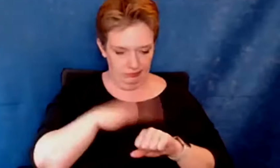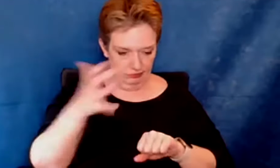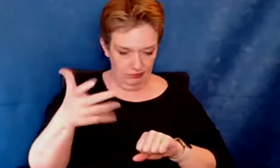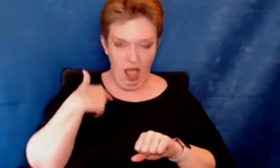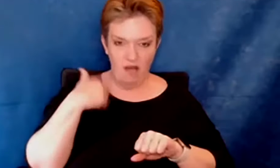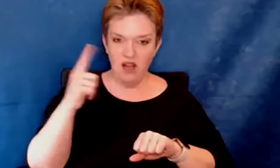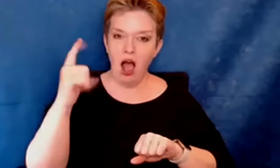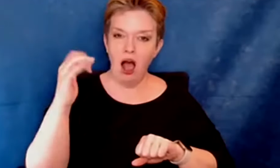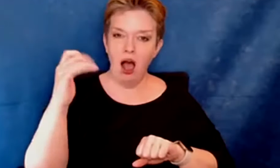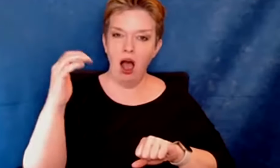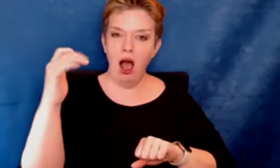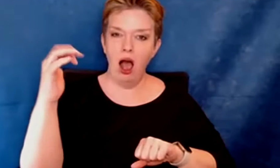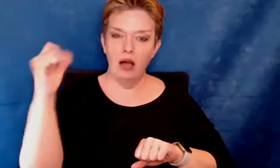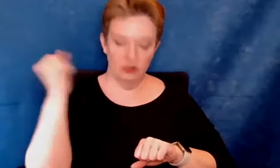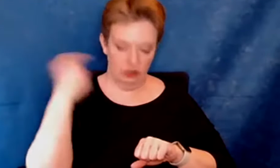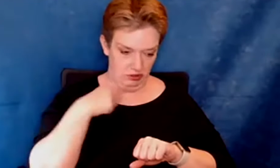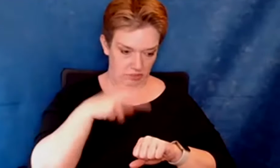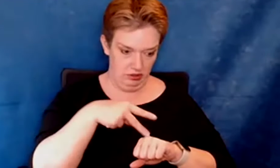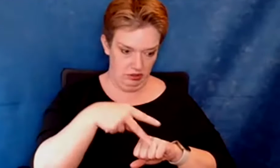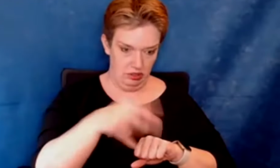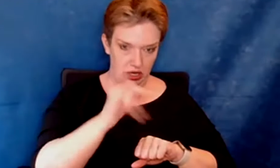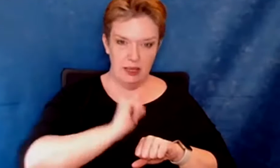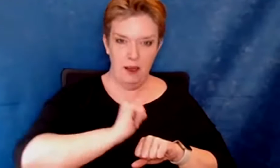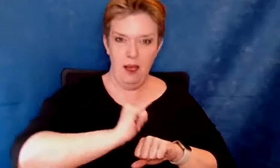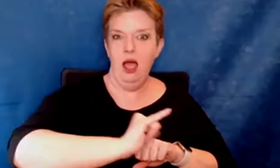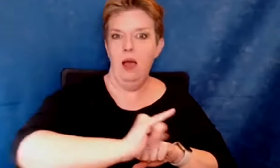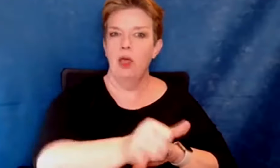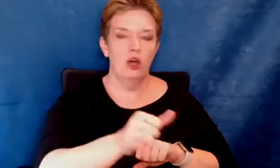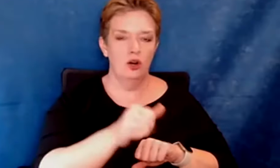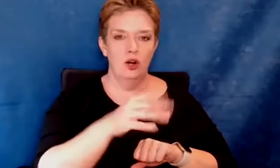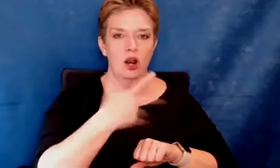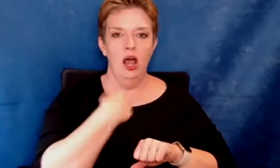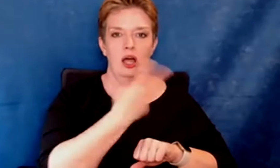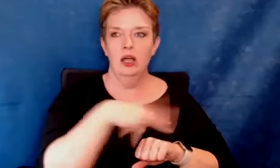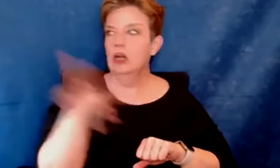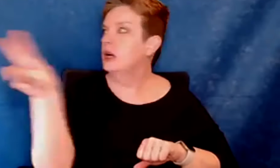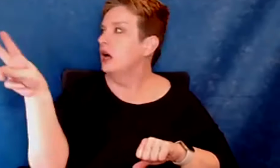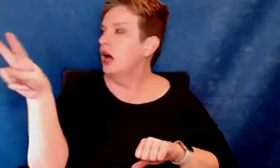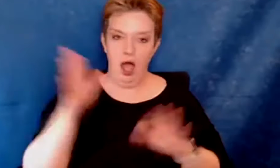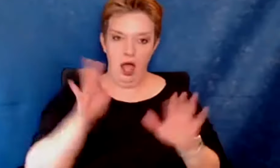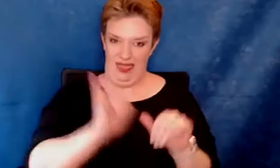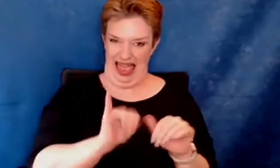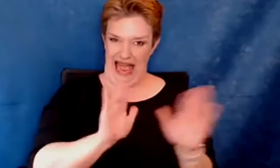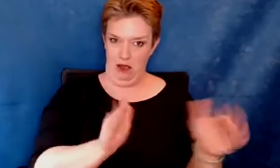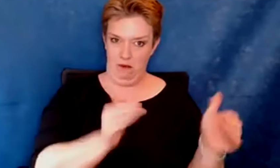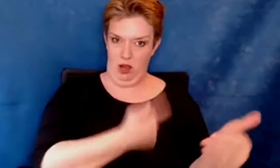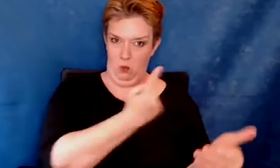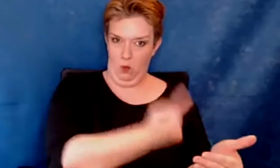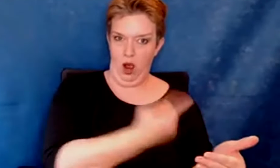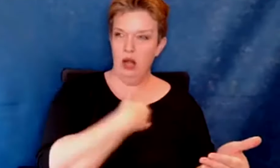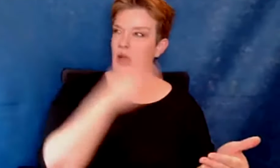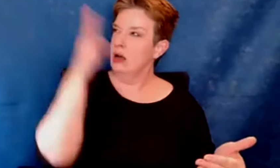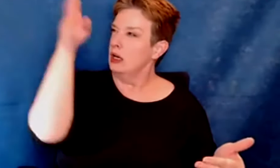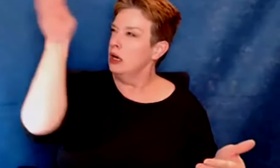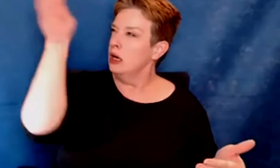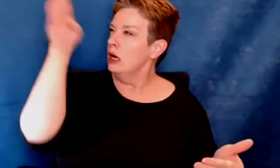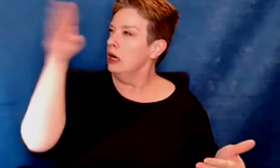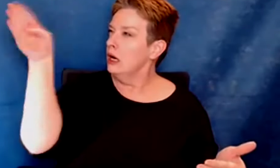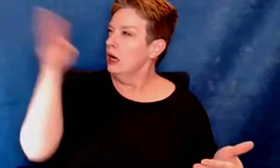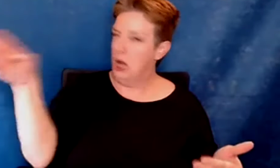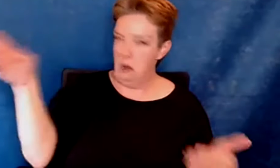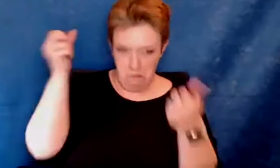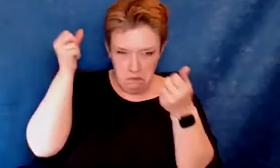very similar. And I looked behind me and there were dozens of these boxes. So like, keep making and just be as